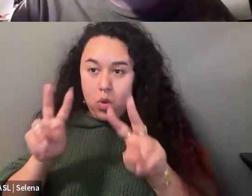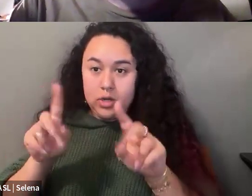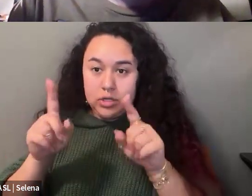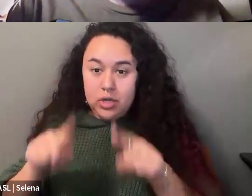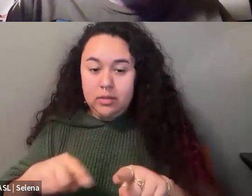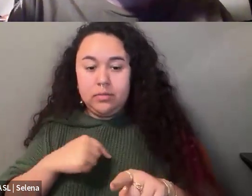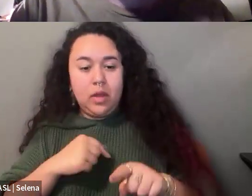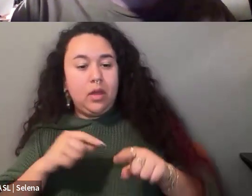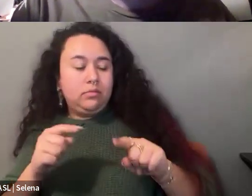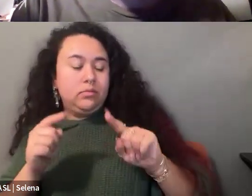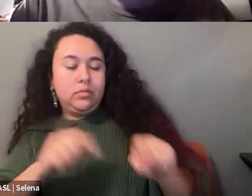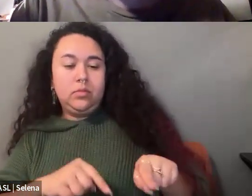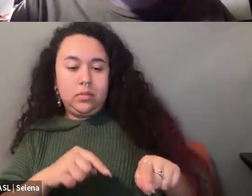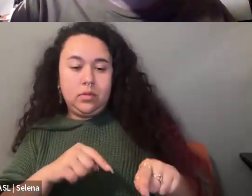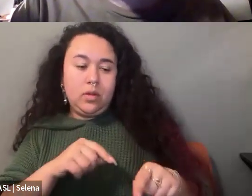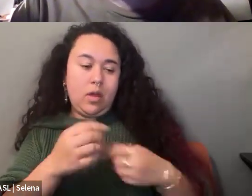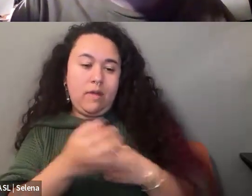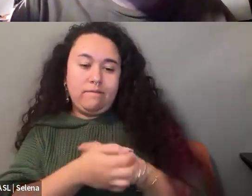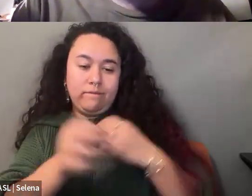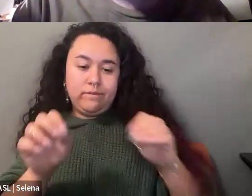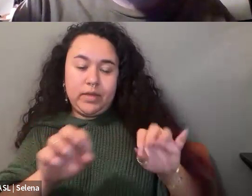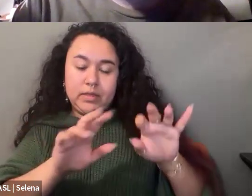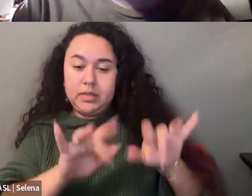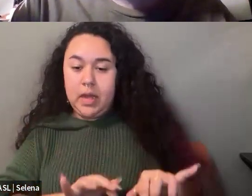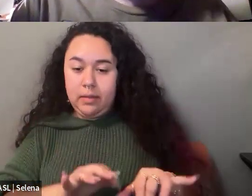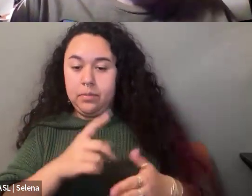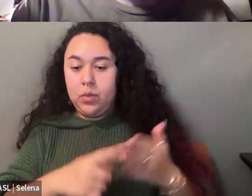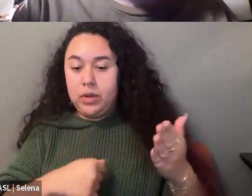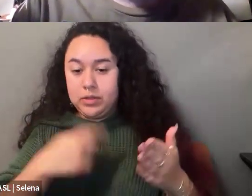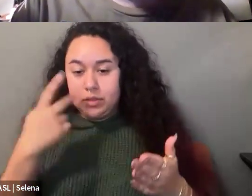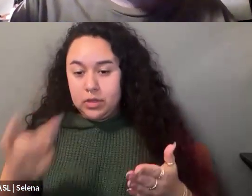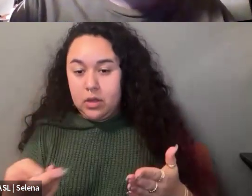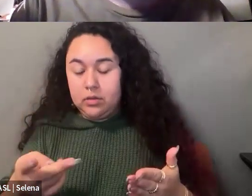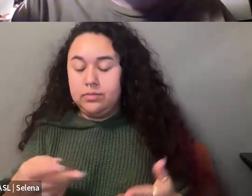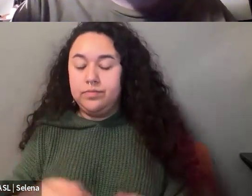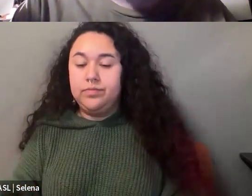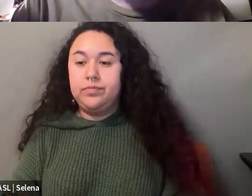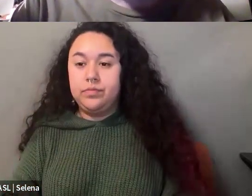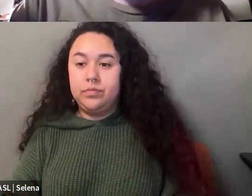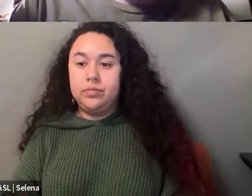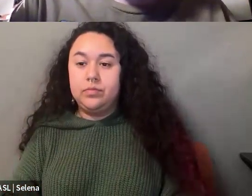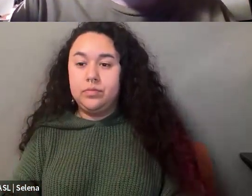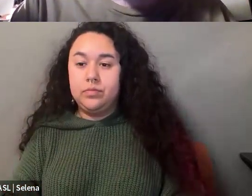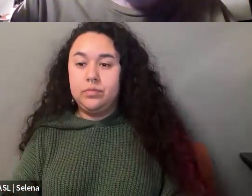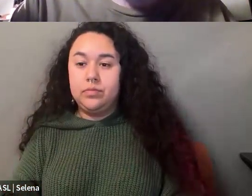go uh to my office and then I write down what I saw. But I